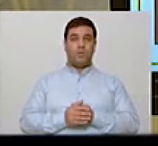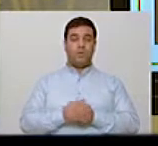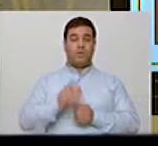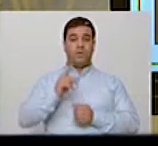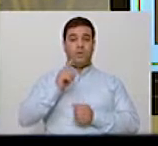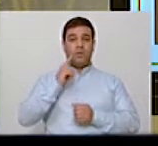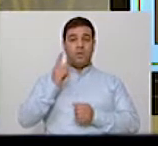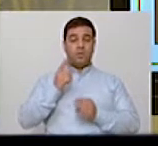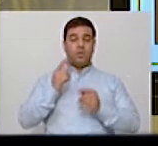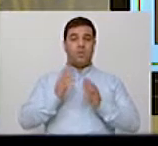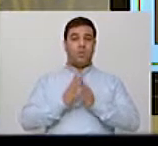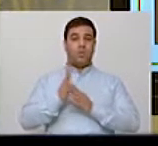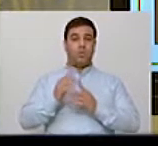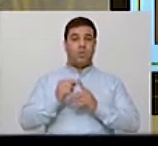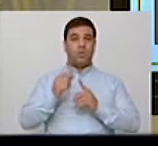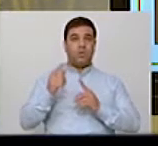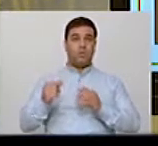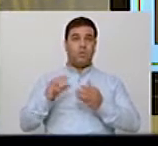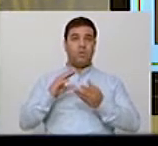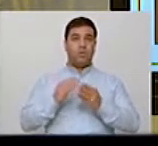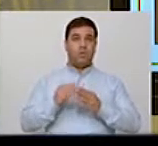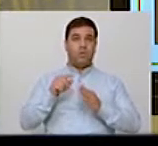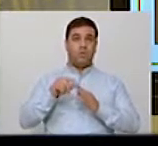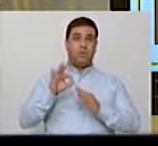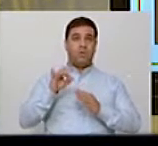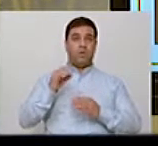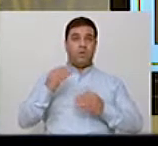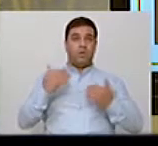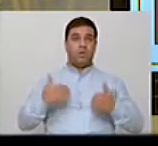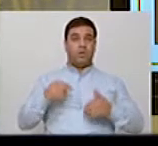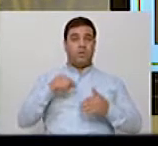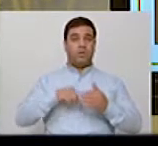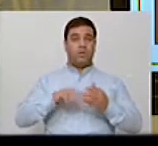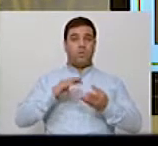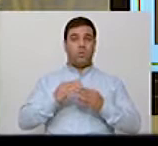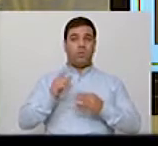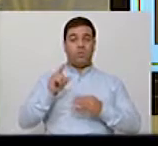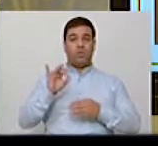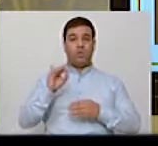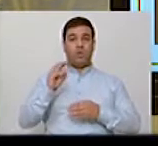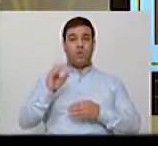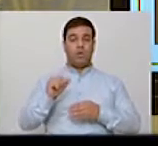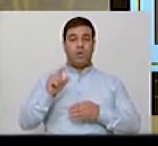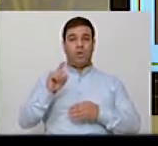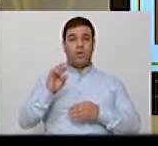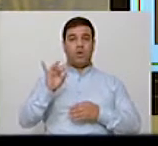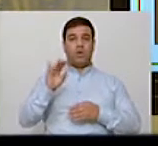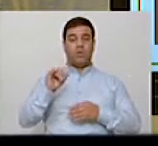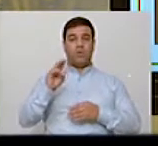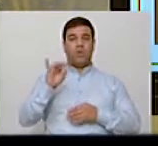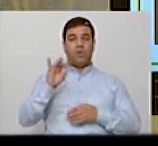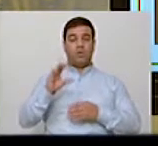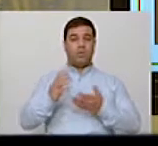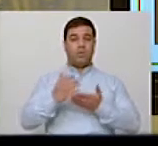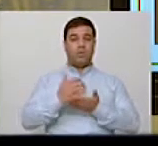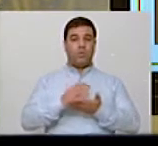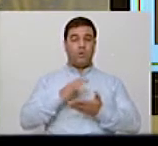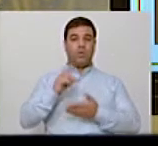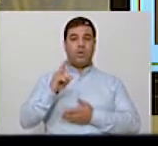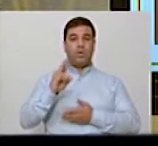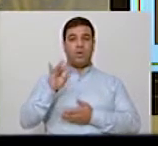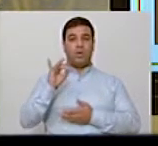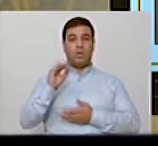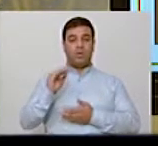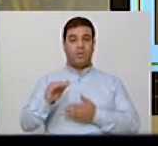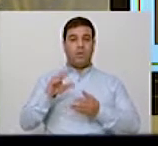Yashil o'simliklar fototrof organizmlardir. Ular hujayradagi xloroplastlarda to'plangan xlorofil